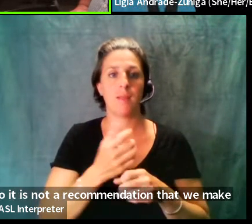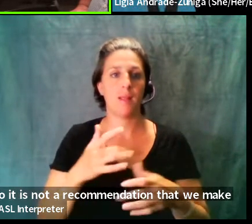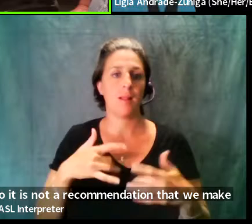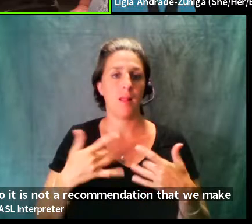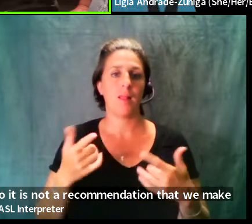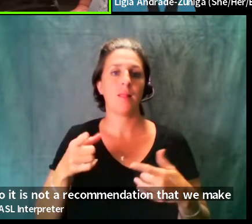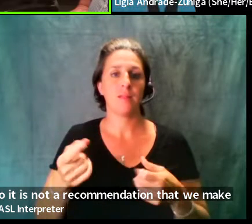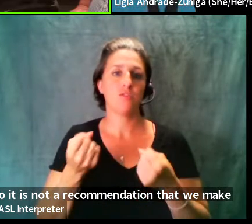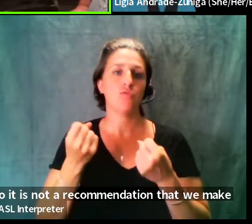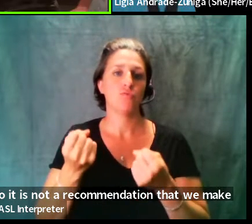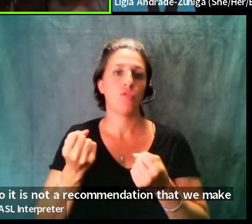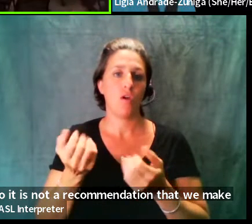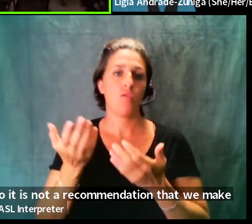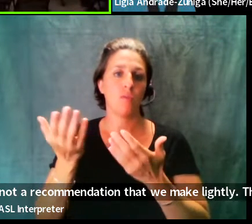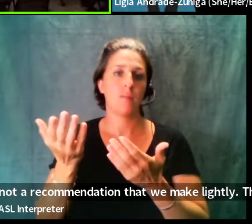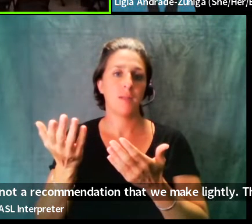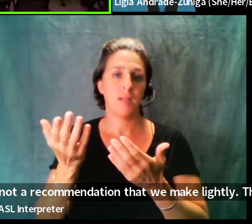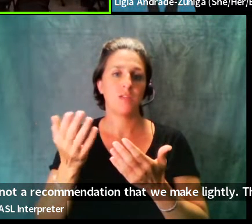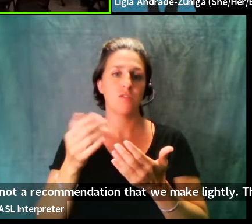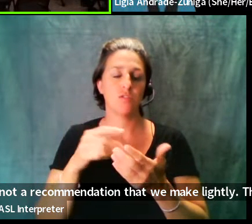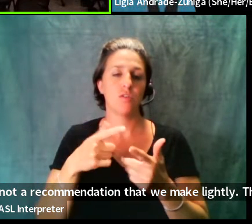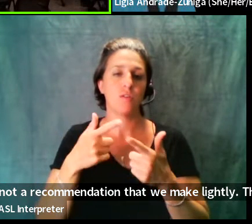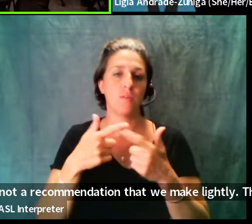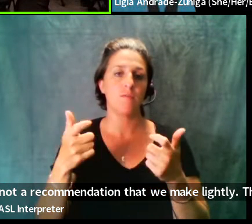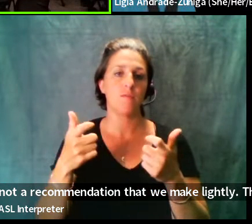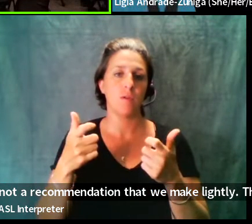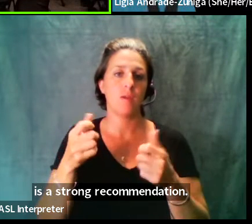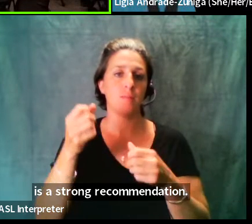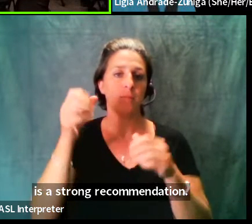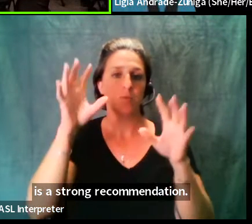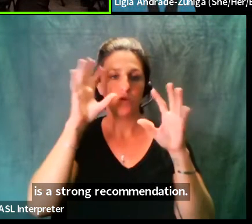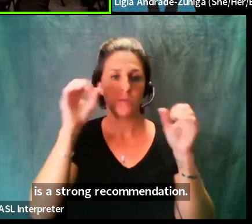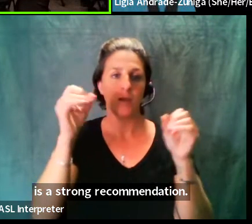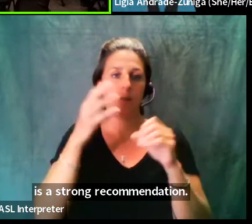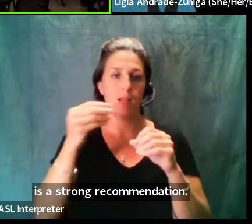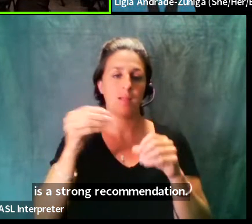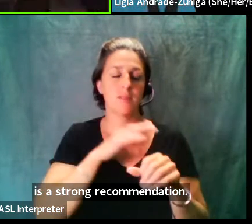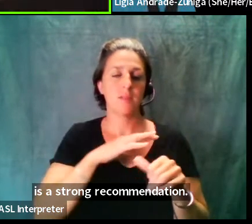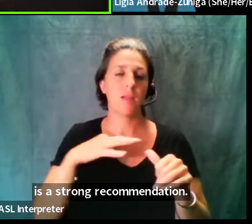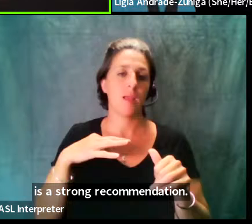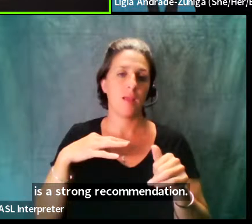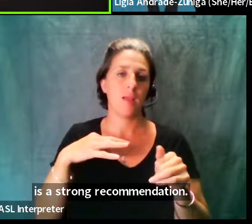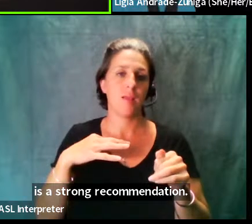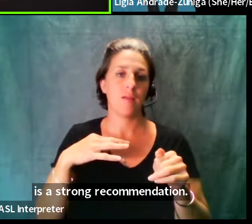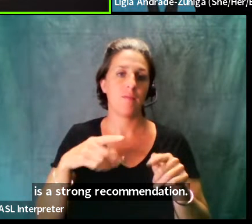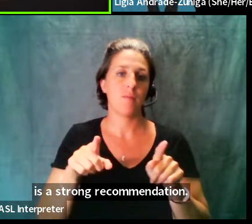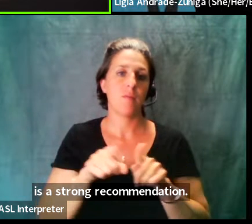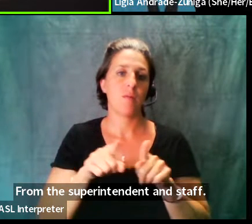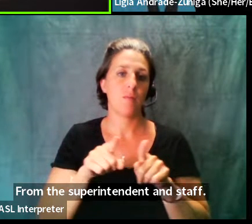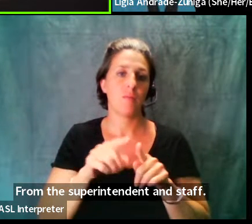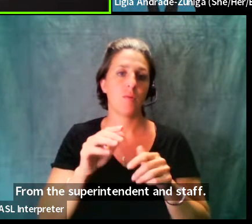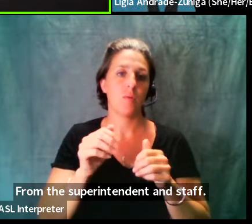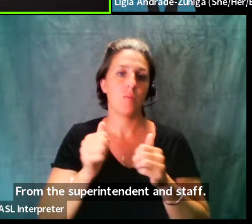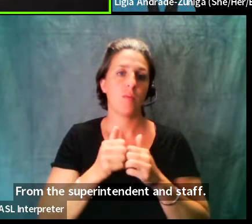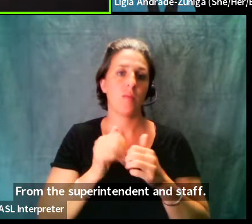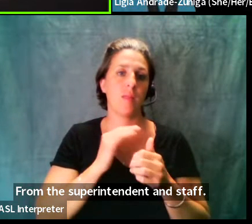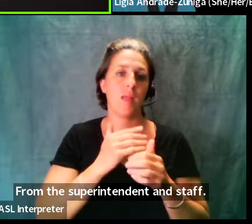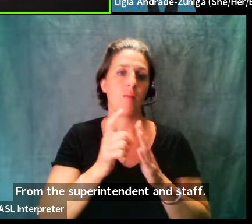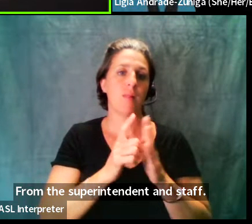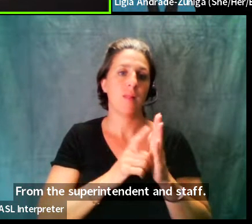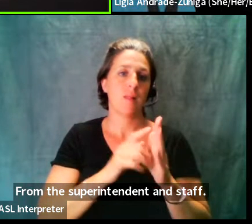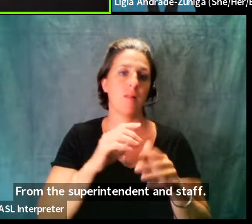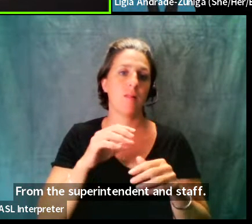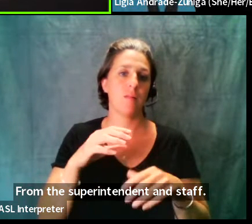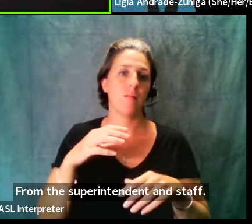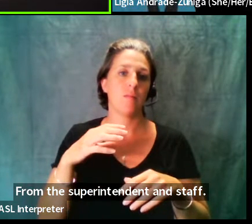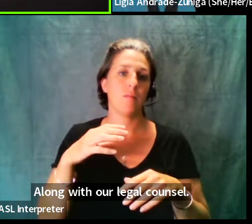is a strong recommendation from the superintendent and staff, along with our legal counsel,